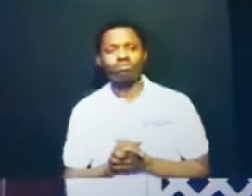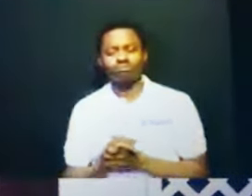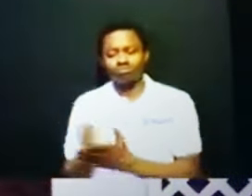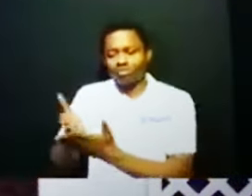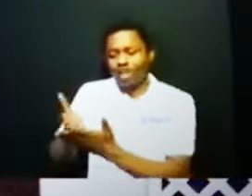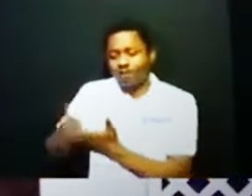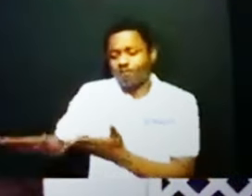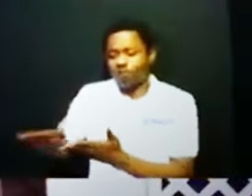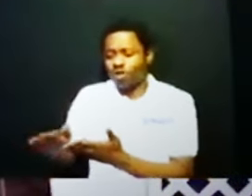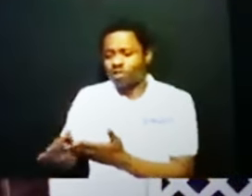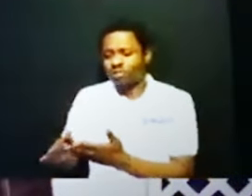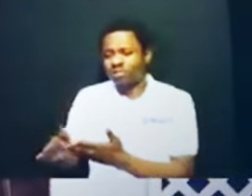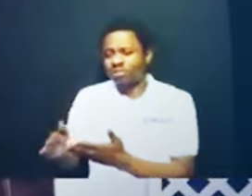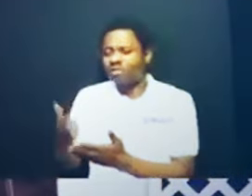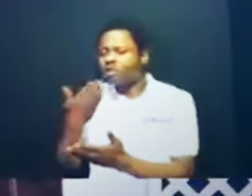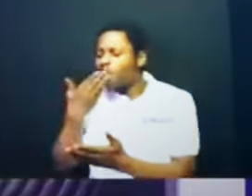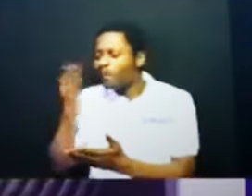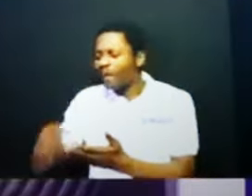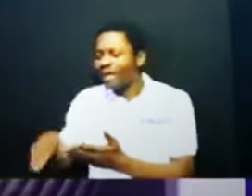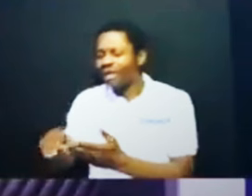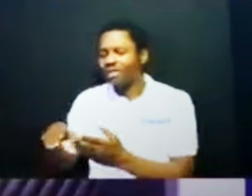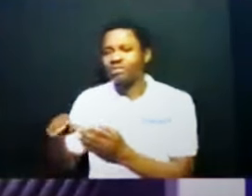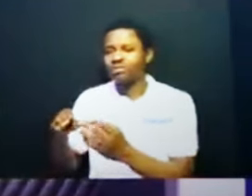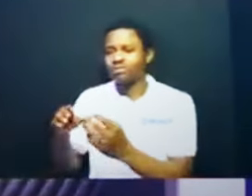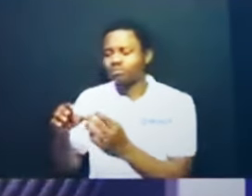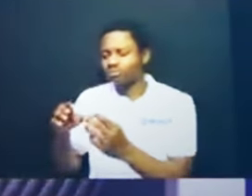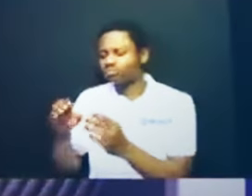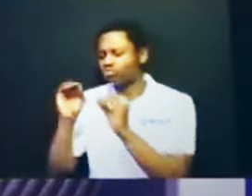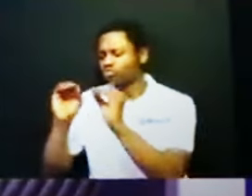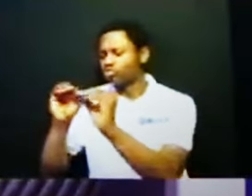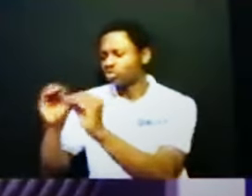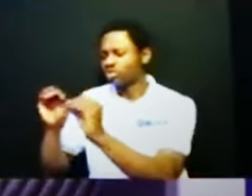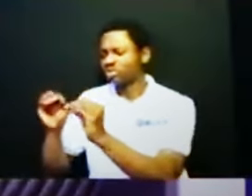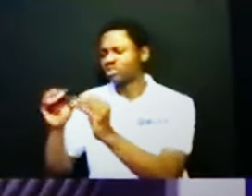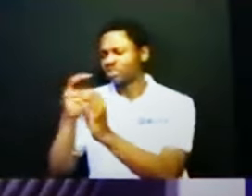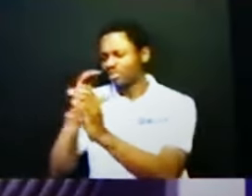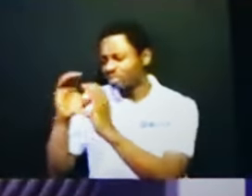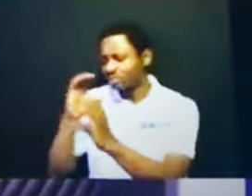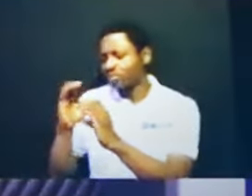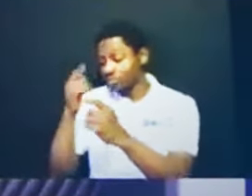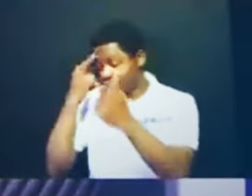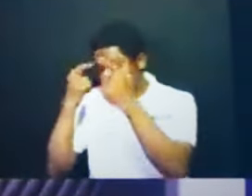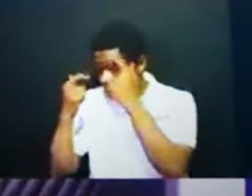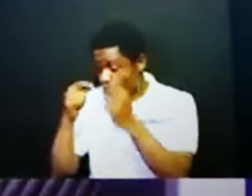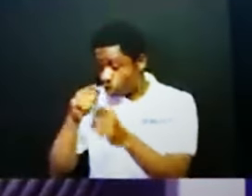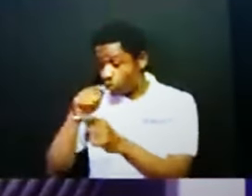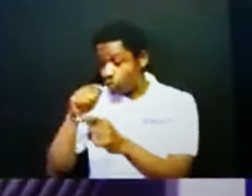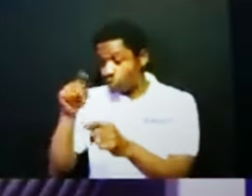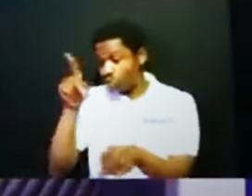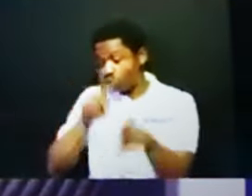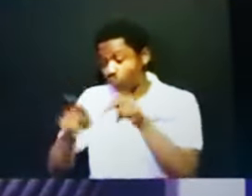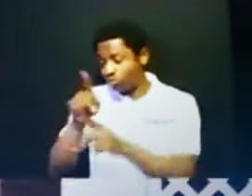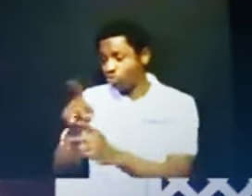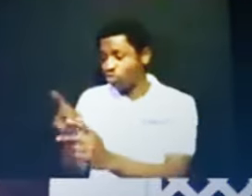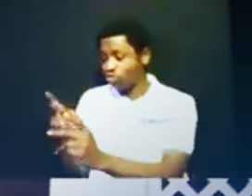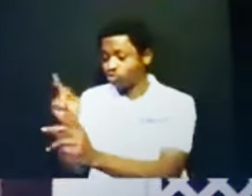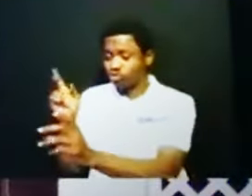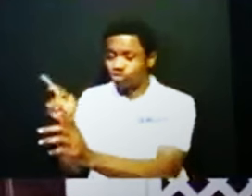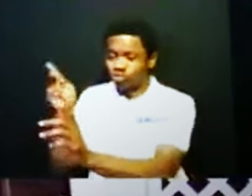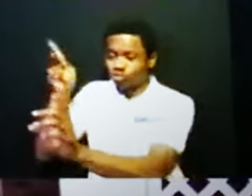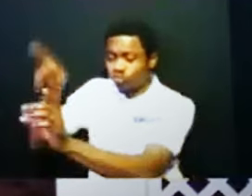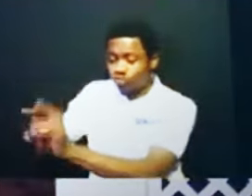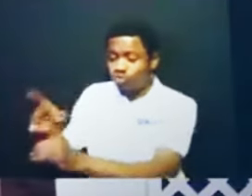Avoid godless chatter, because those who indulge in it will become more and more ungodly.